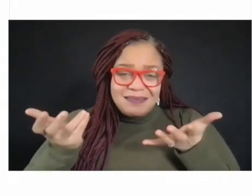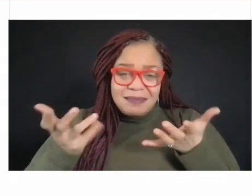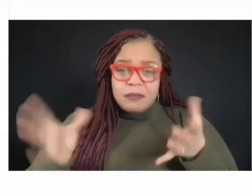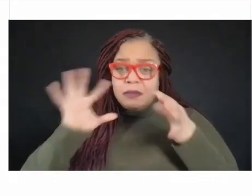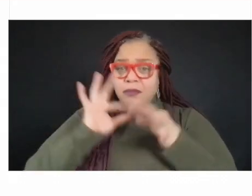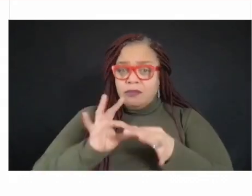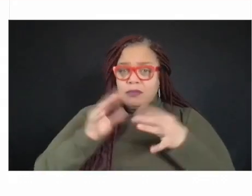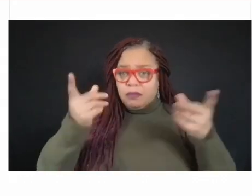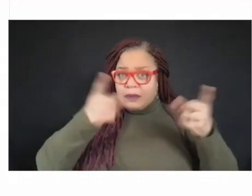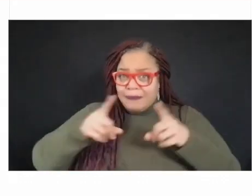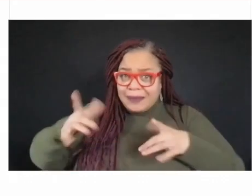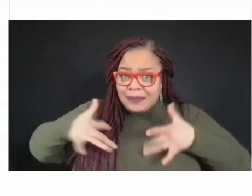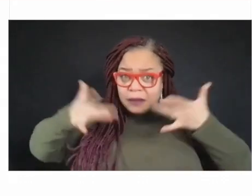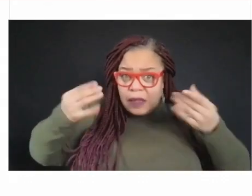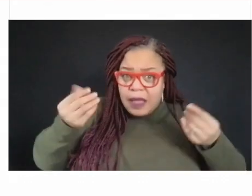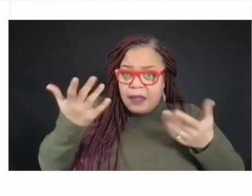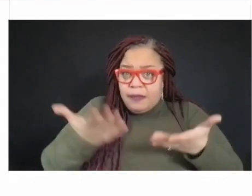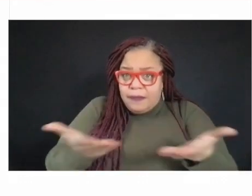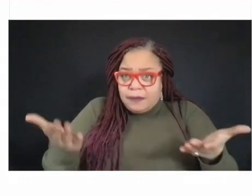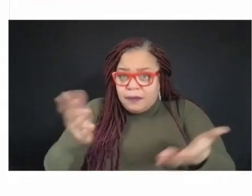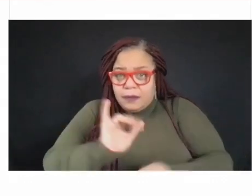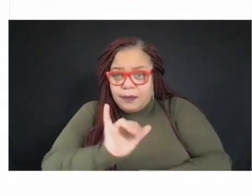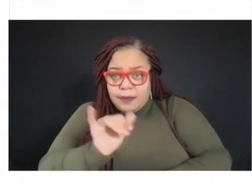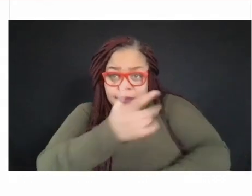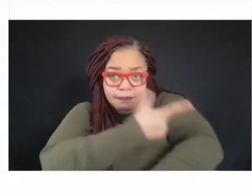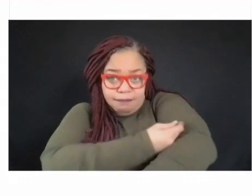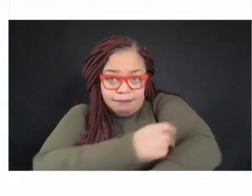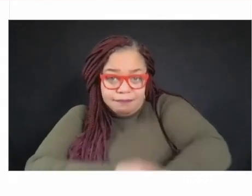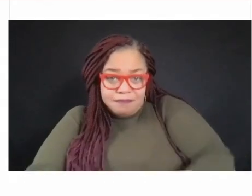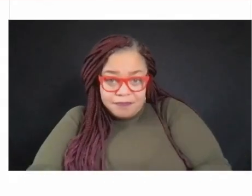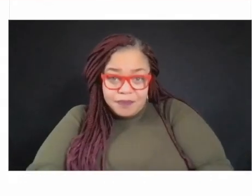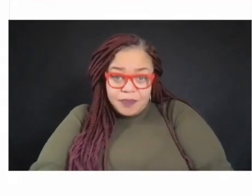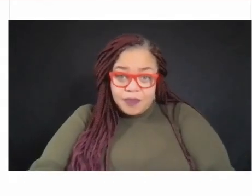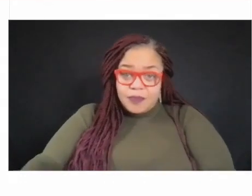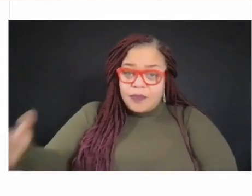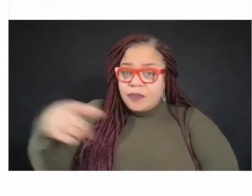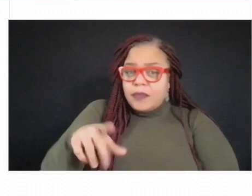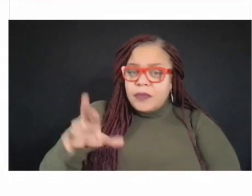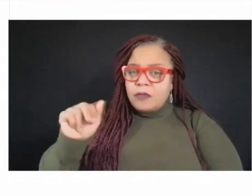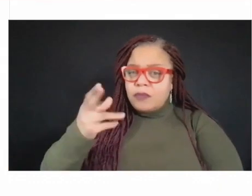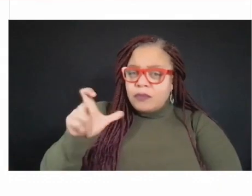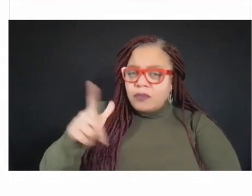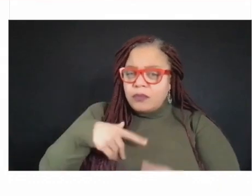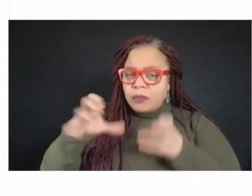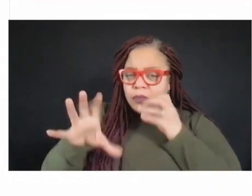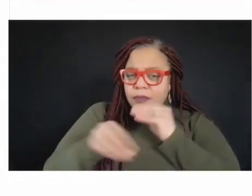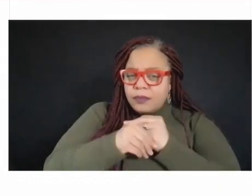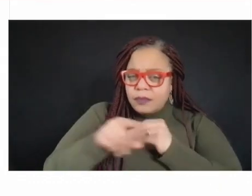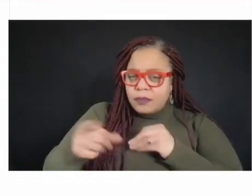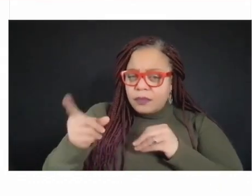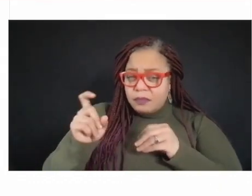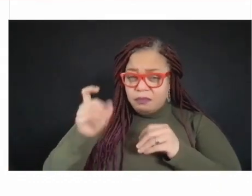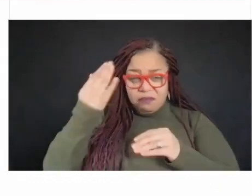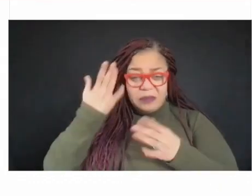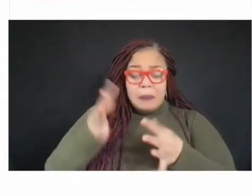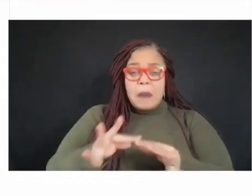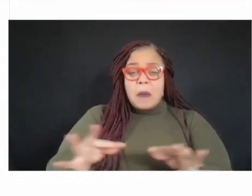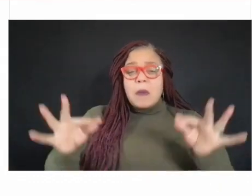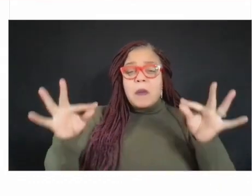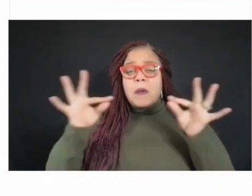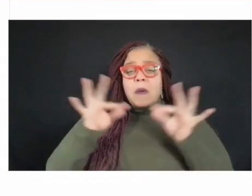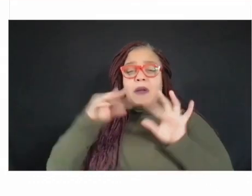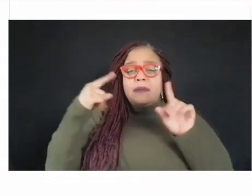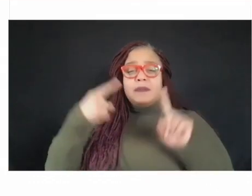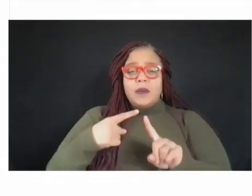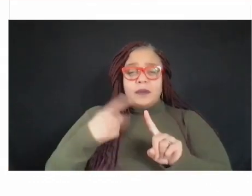vaccinations. Rachel, could I just add, I think that what's really an important point here is that we